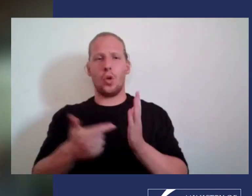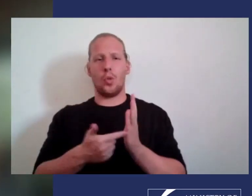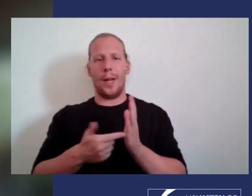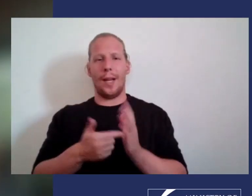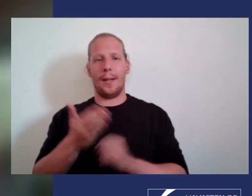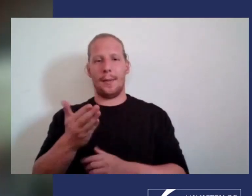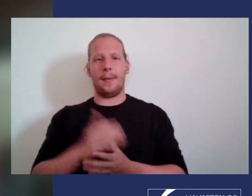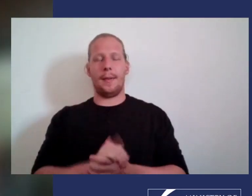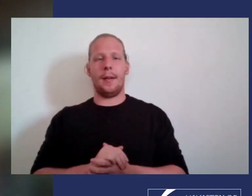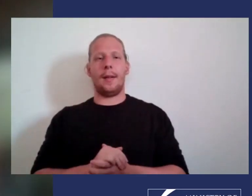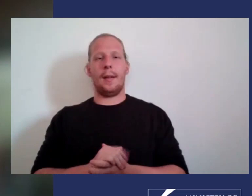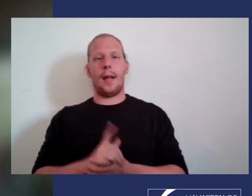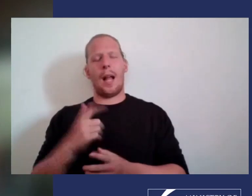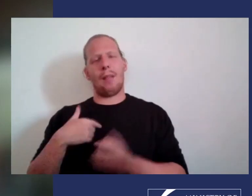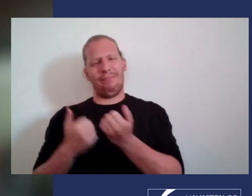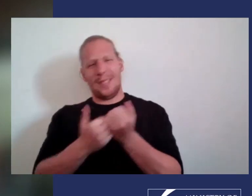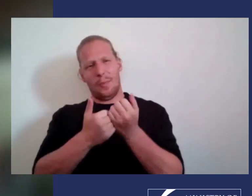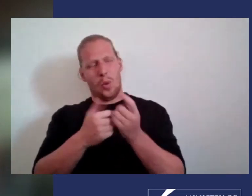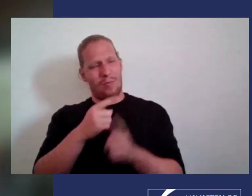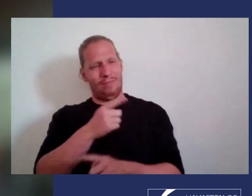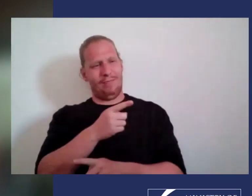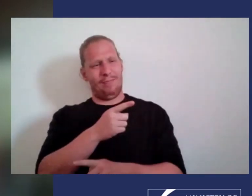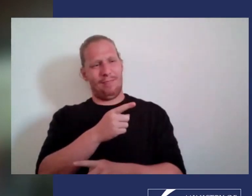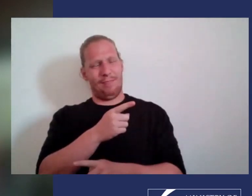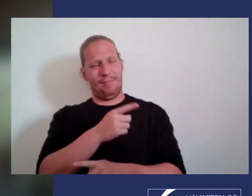Just echoing what the others have said, and I